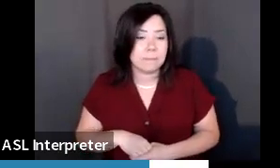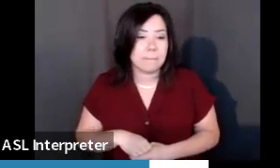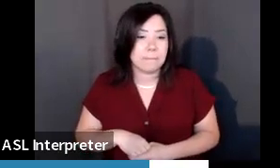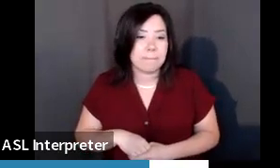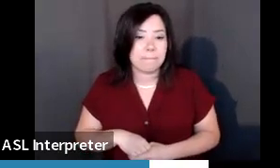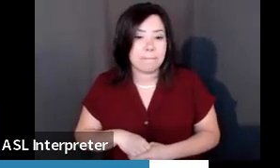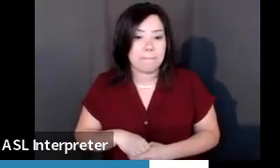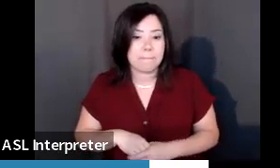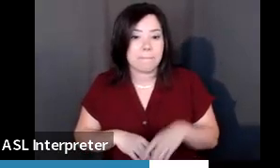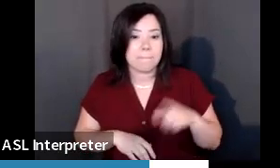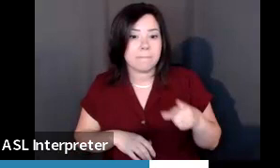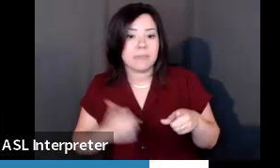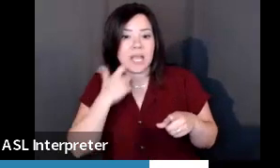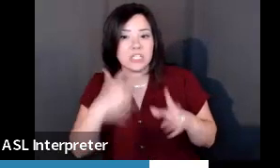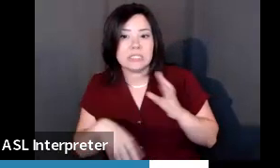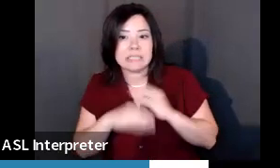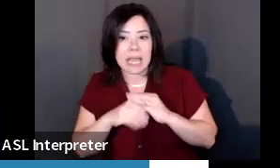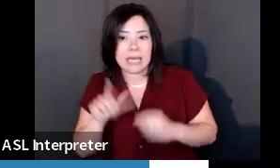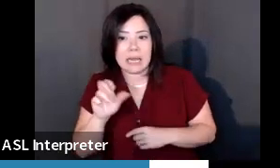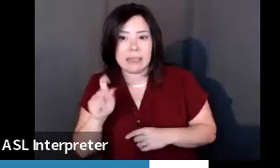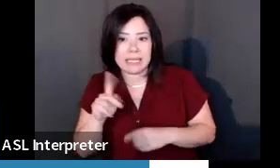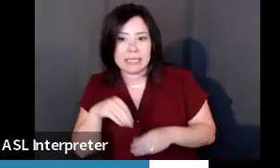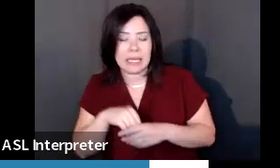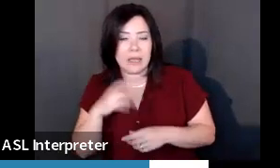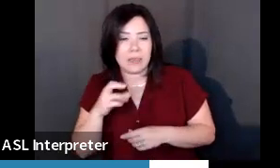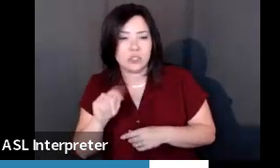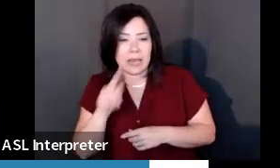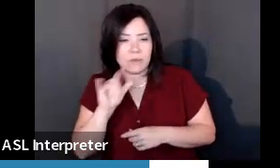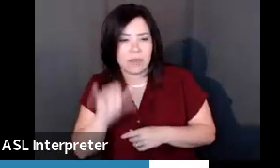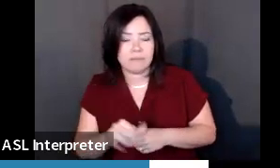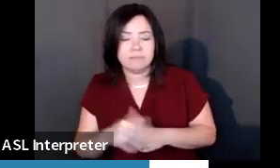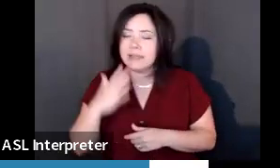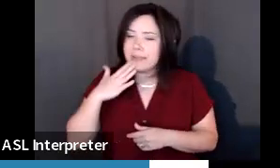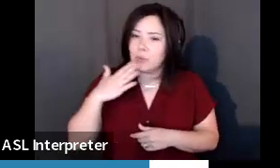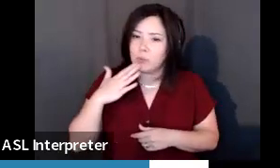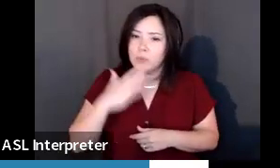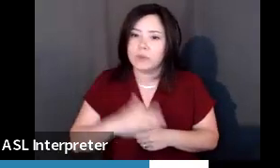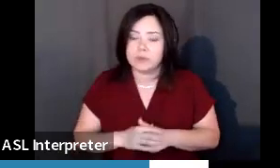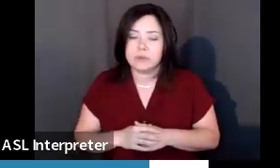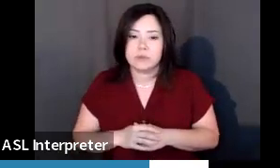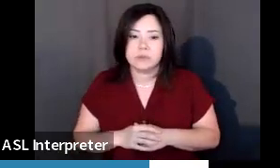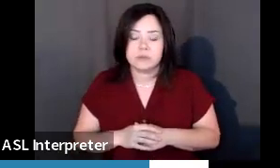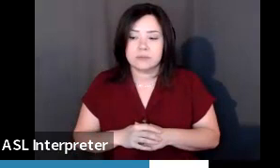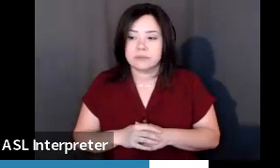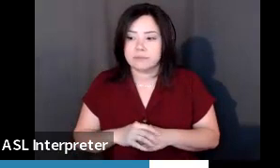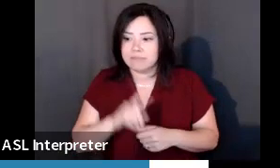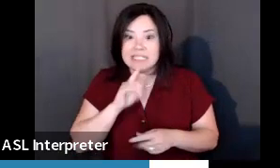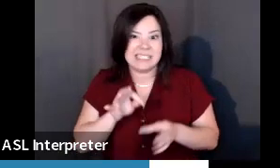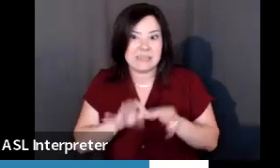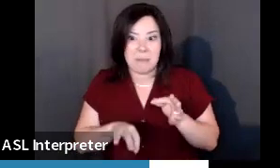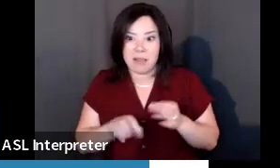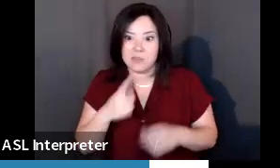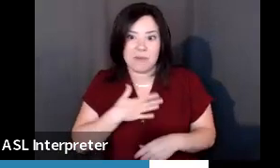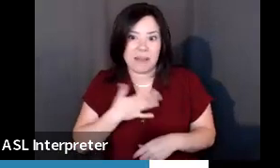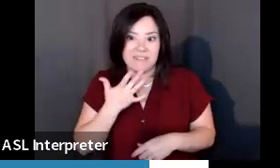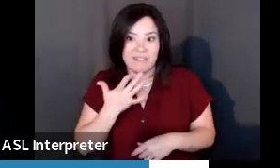I just put a link to that do not forget Awesome. in the chat. Thank you. I can't believe how simple it is, and it's like one of my